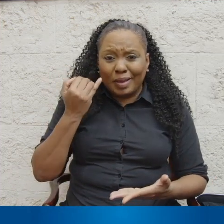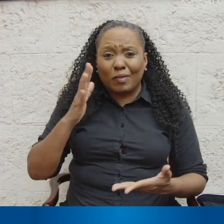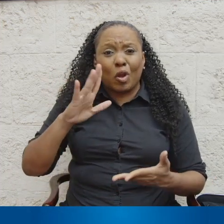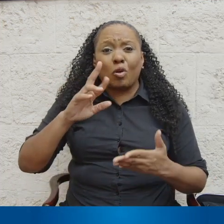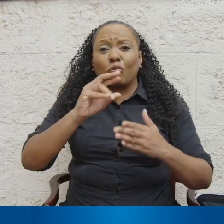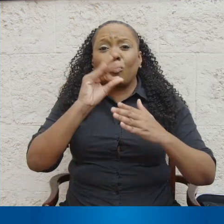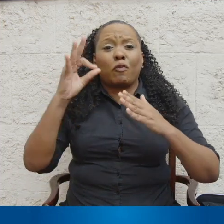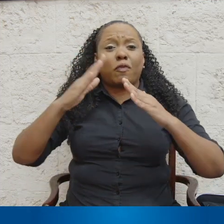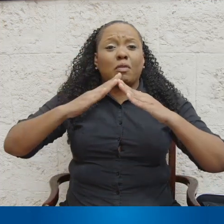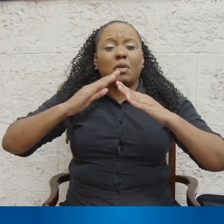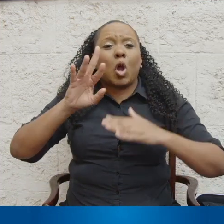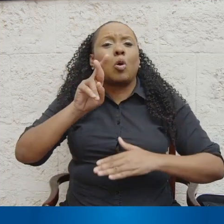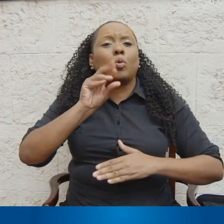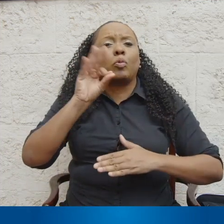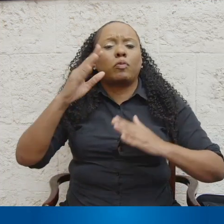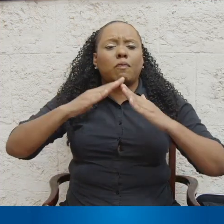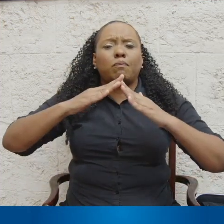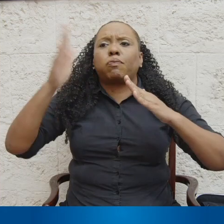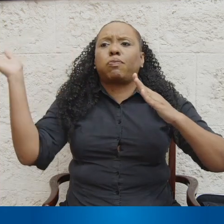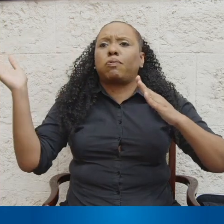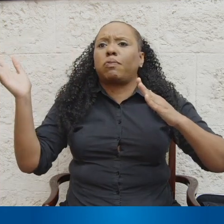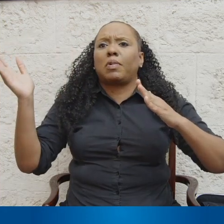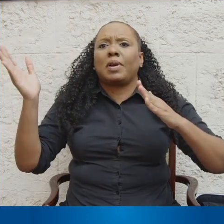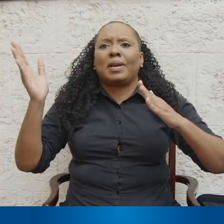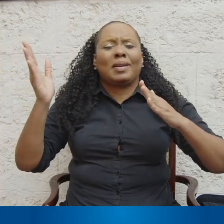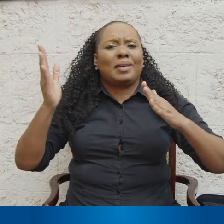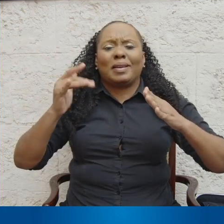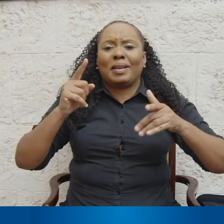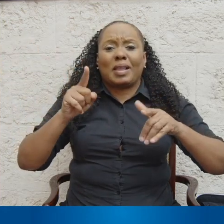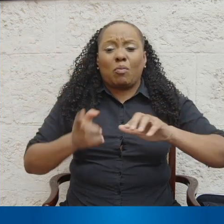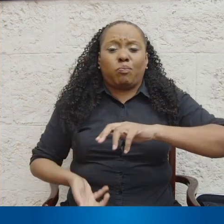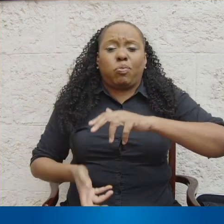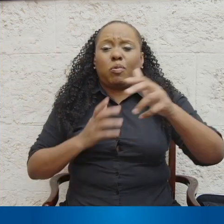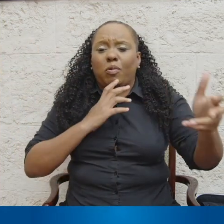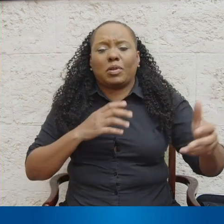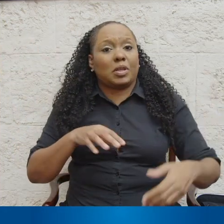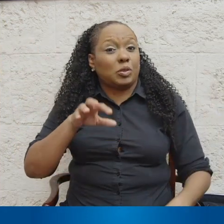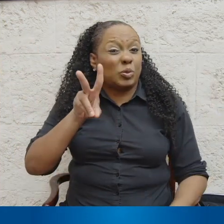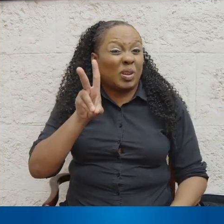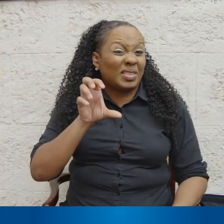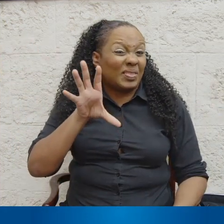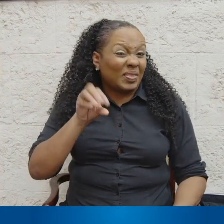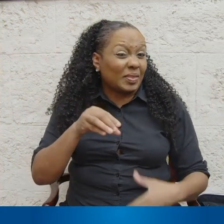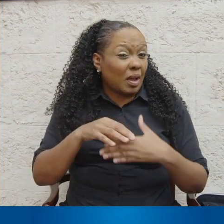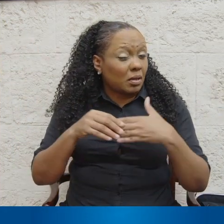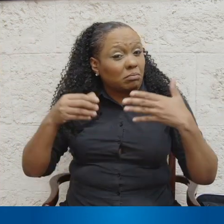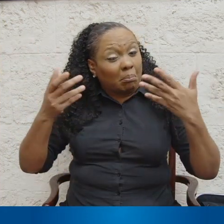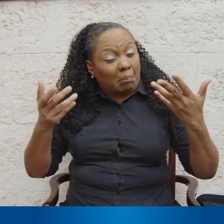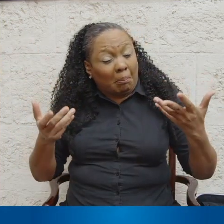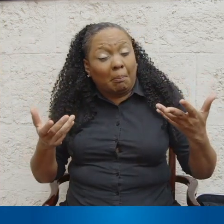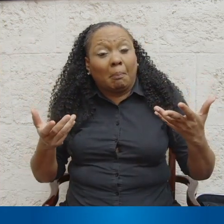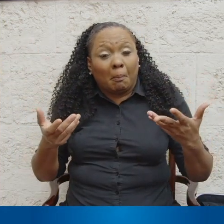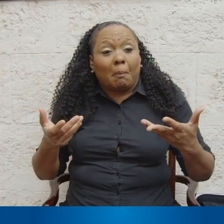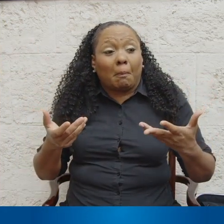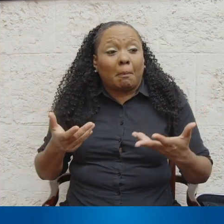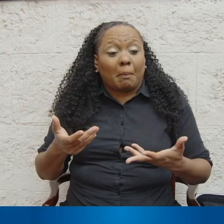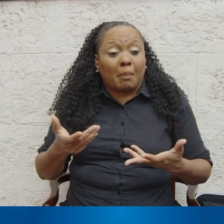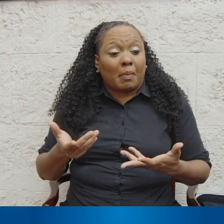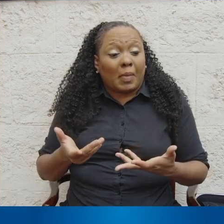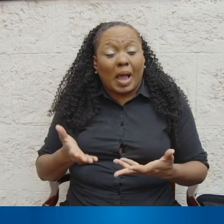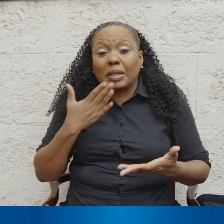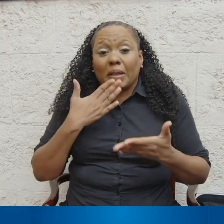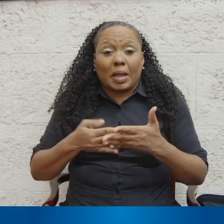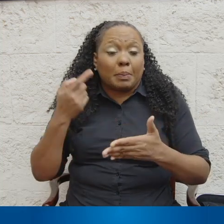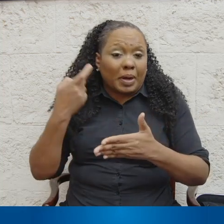damaged, and that becomes much, much more expensive. So sometimes spending $250, even if you're not a person under the poverty